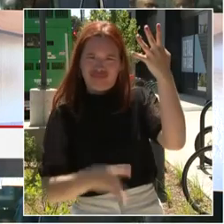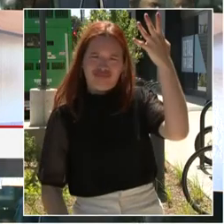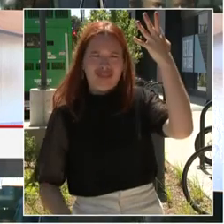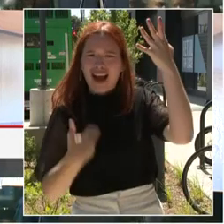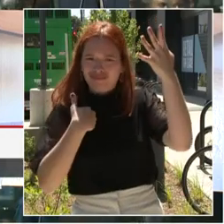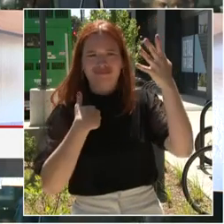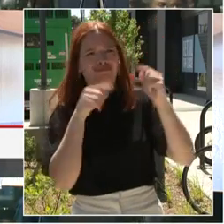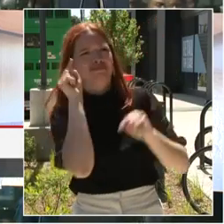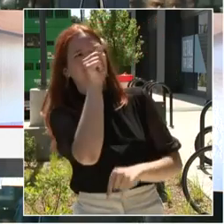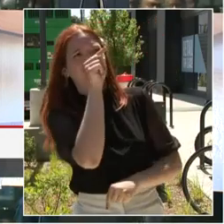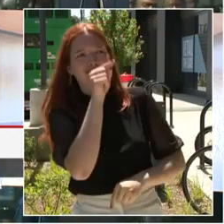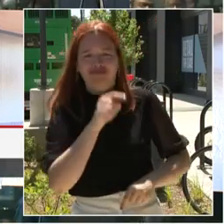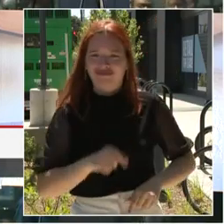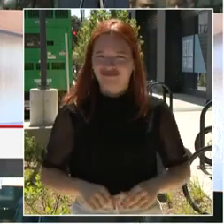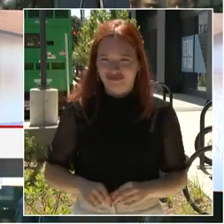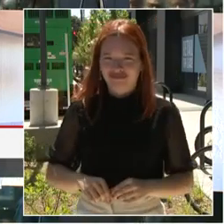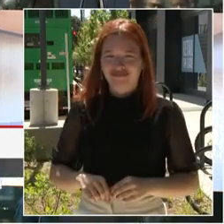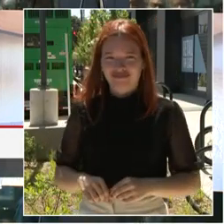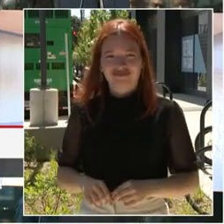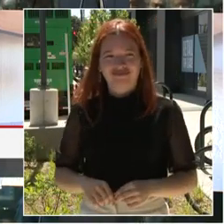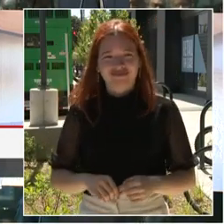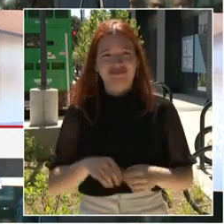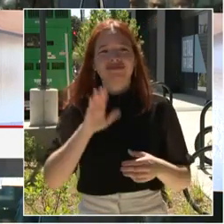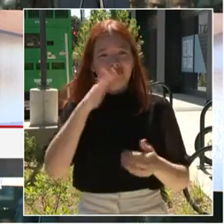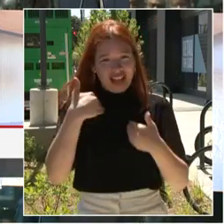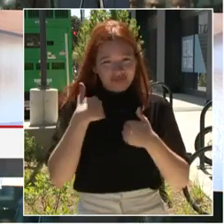pleased to share this space with the DC Department of